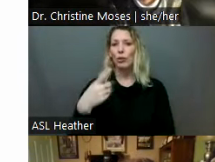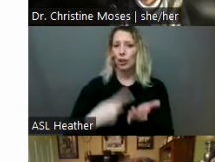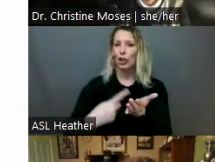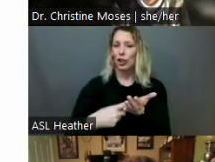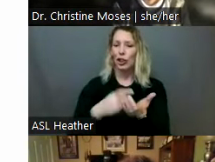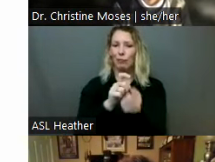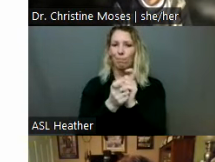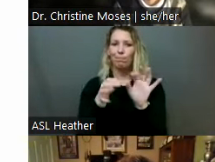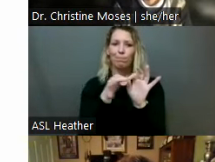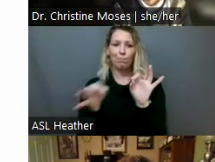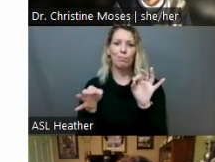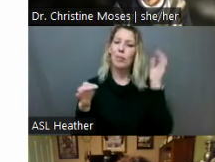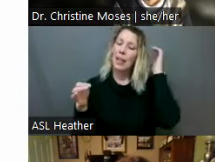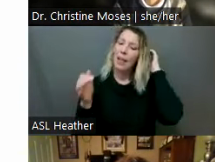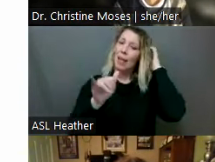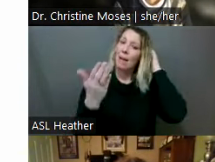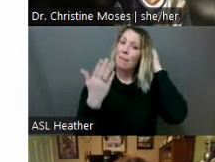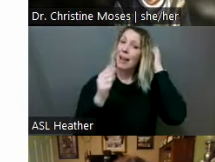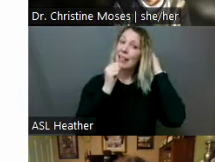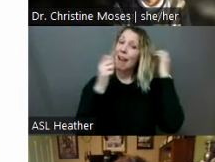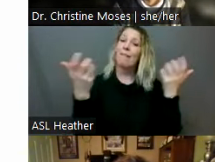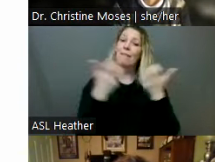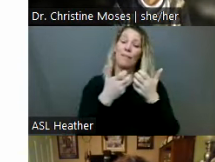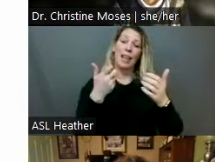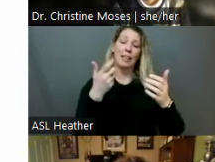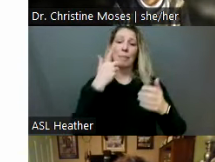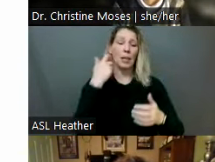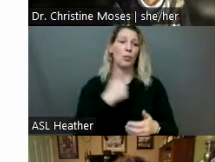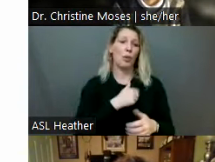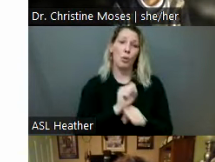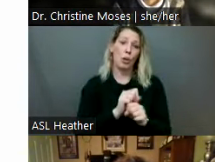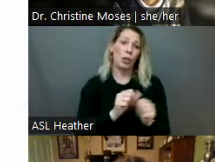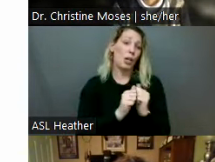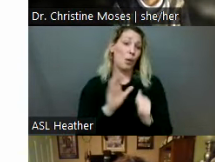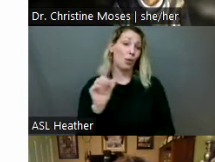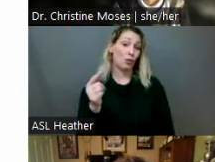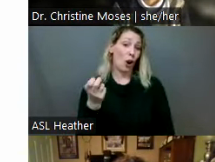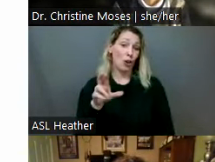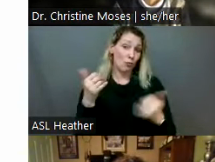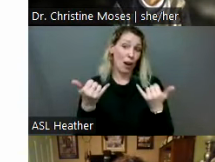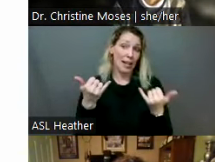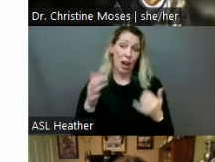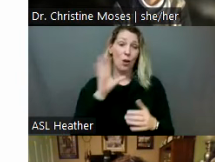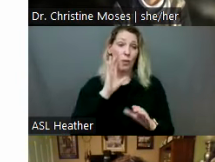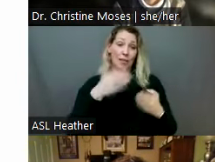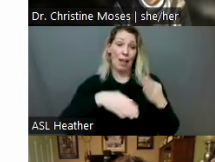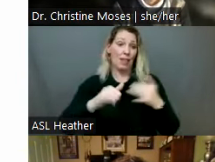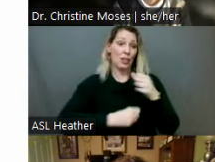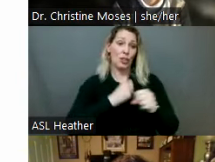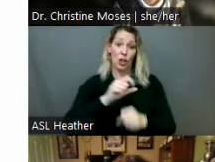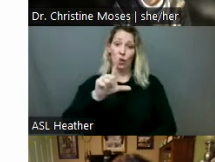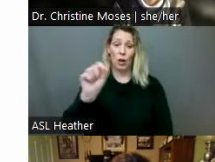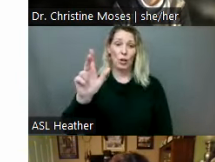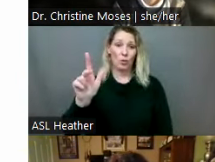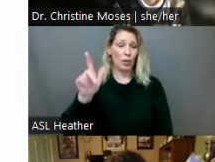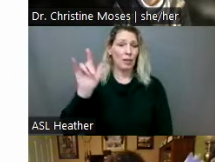rewording for anything we find like that might not fit under the new charter, because we're working with this charter right now, and we're going to be done this year, 2023. That charter doesn't